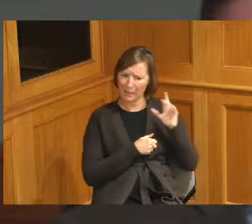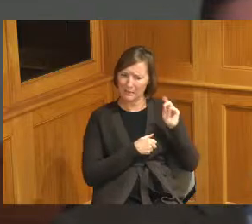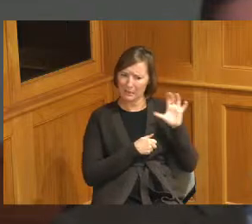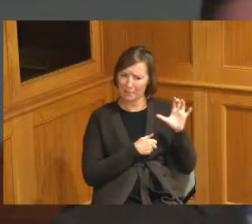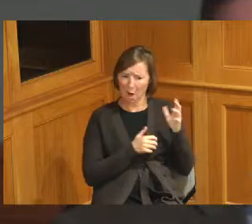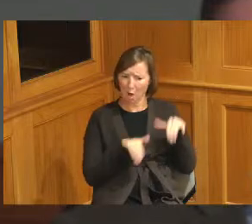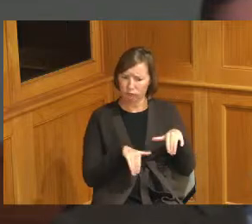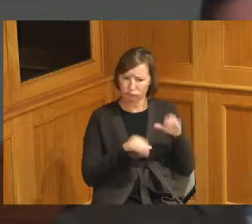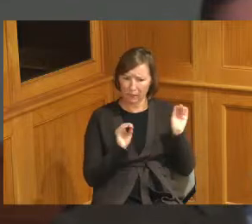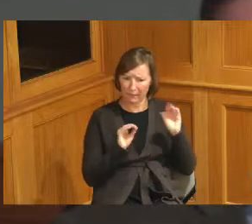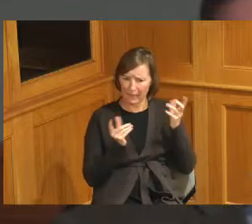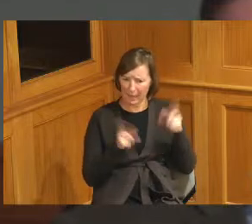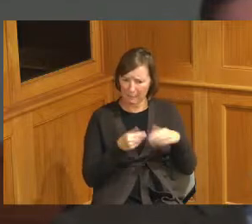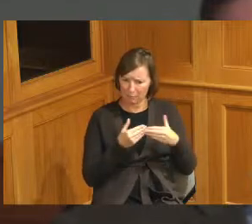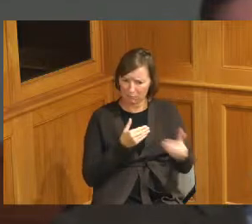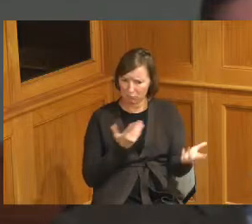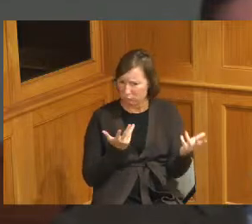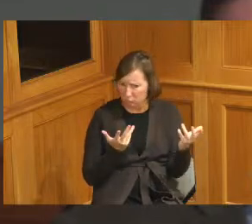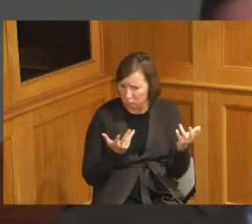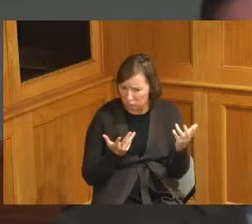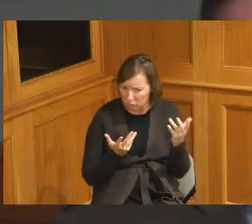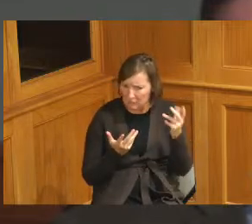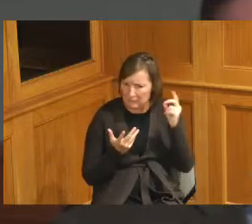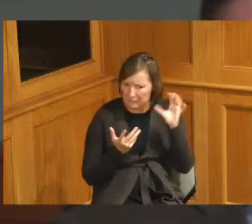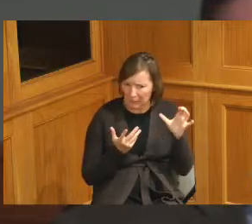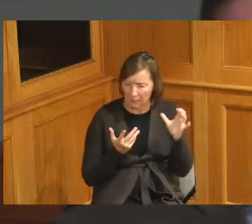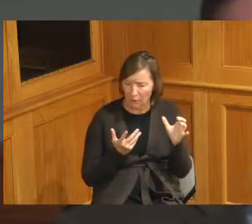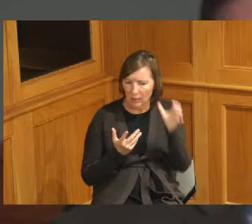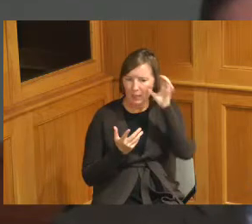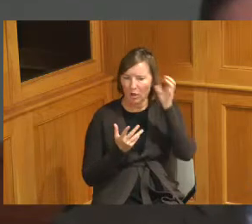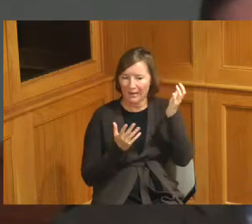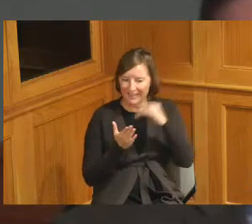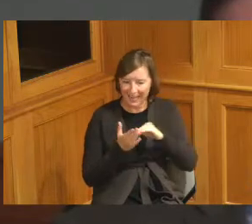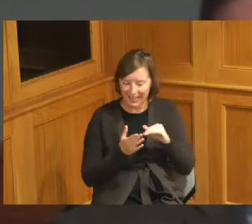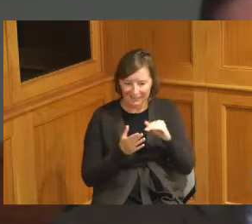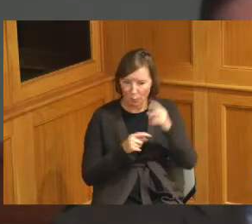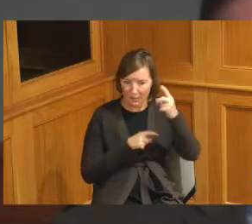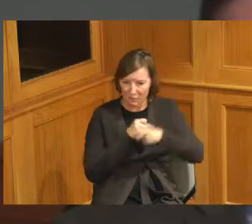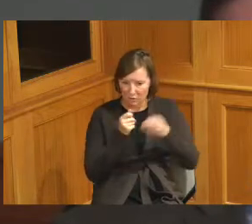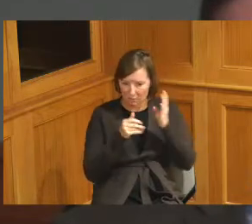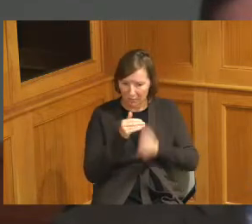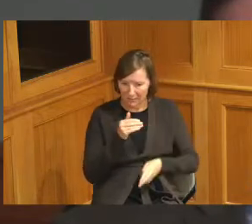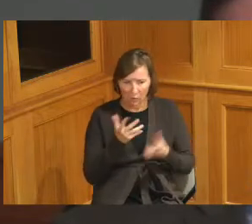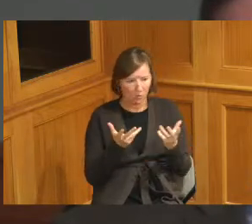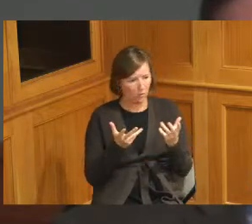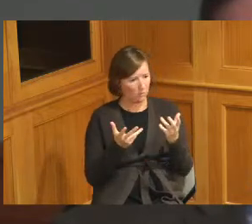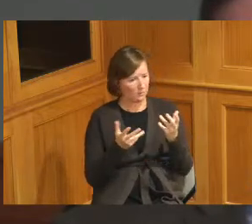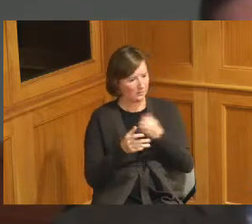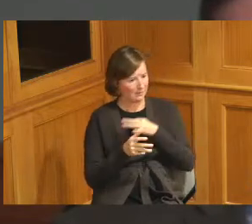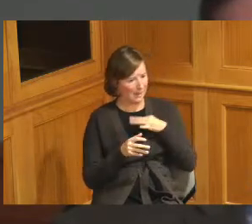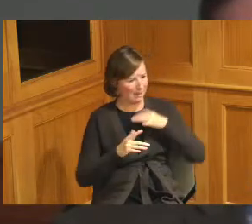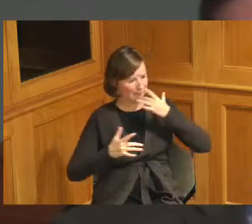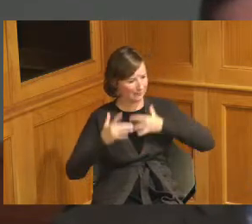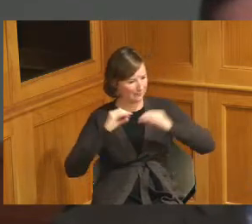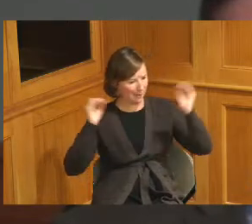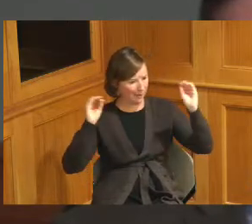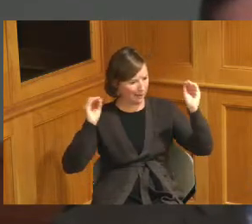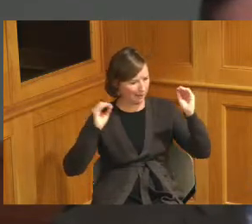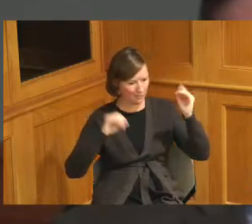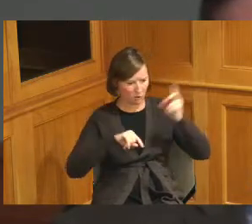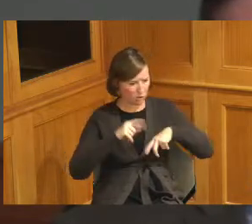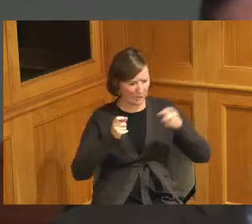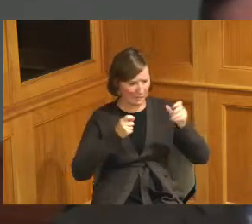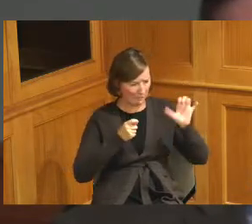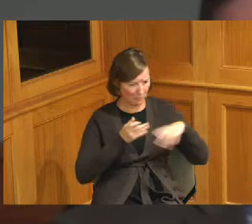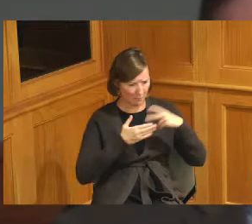nothing happened until December, and the next time hearing about it, we had a staffing problem and couldn't get it implemented, right? Where,